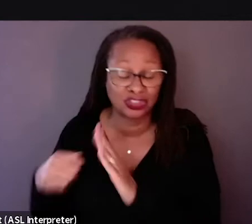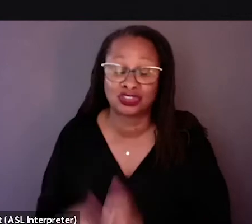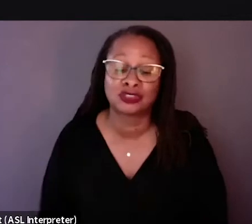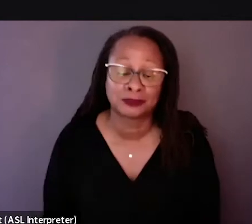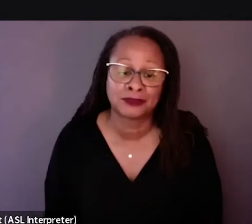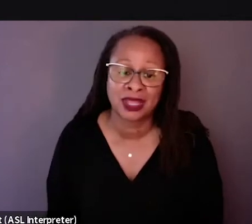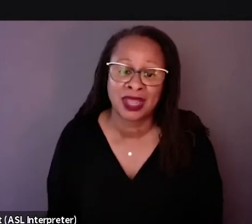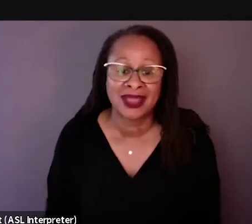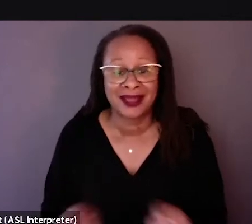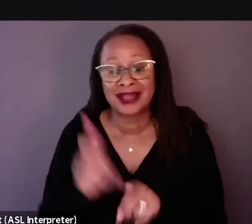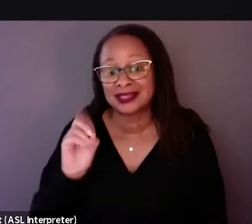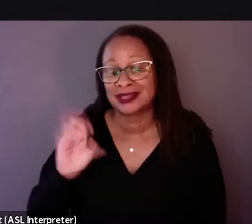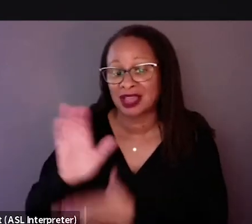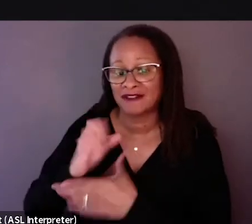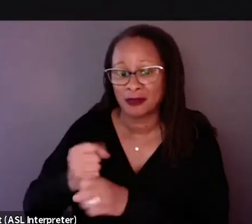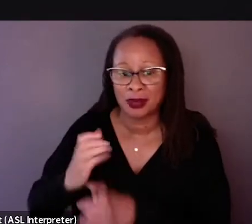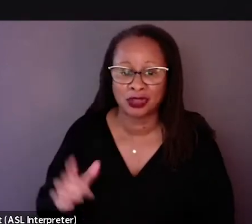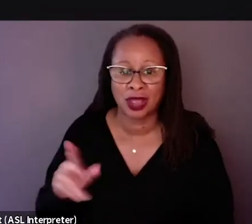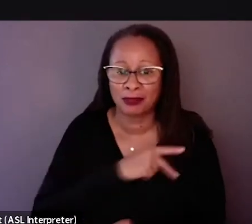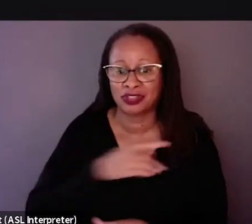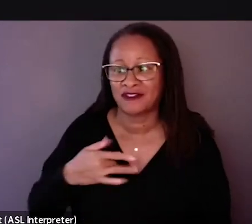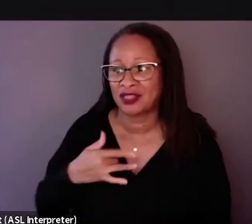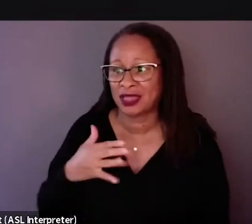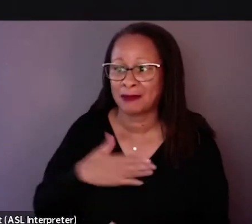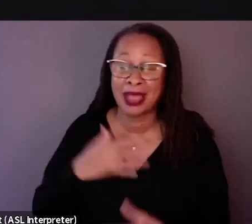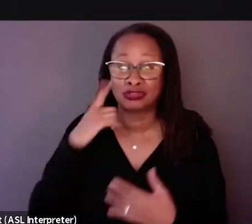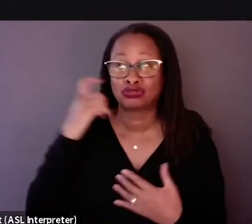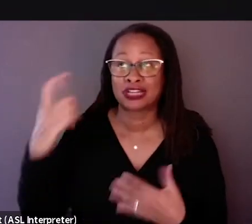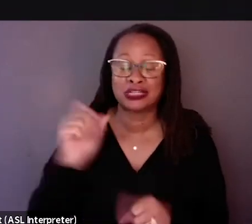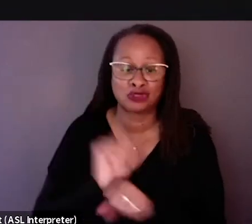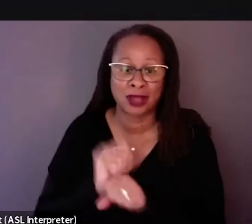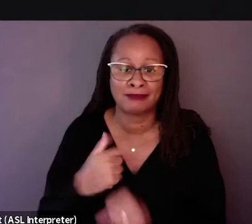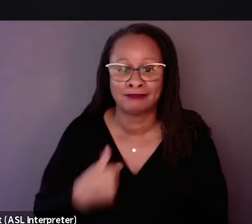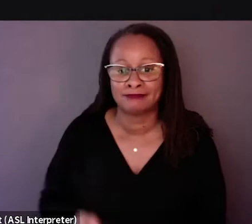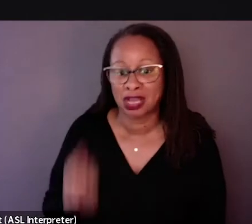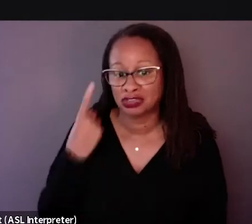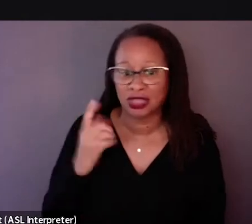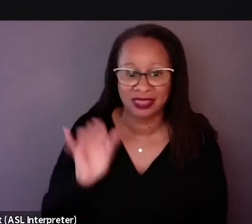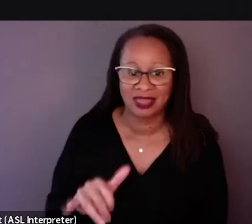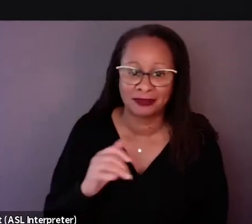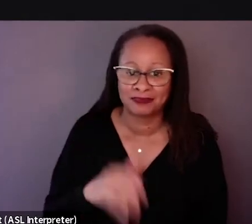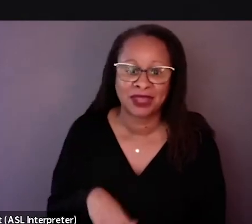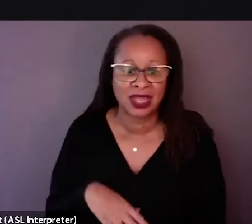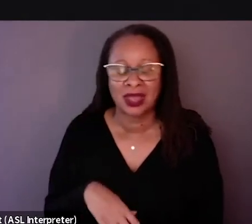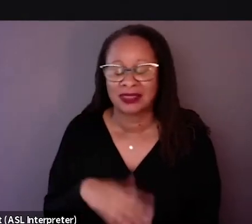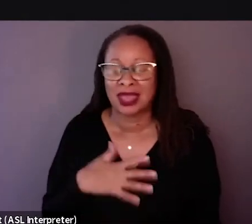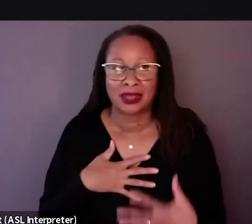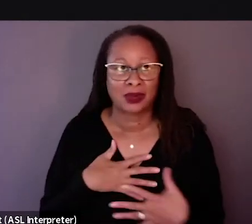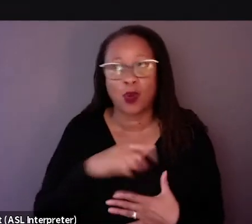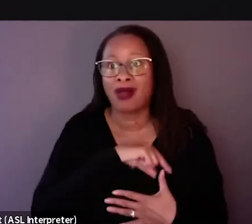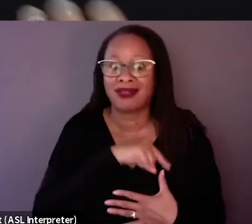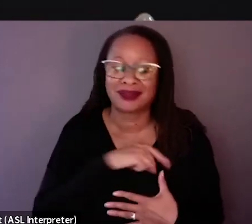being a documentary filmmaker, I personally feel like I have my absolute dream job. And I understand that just intoxicating quality